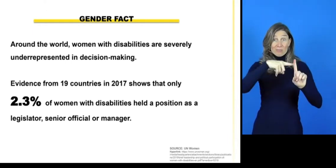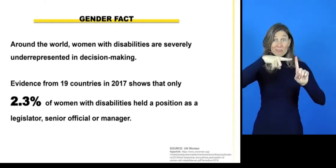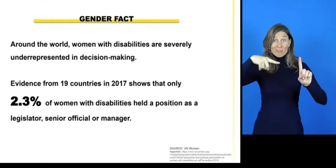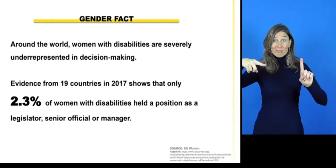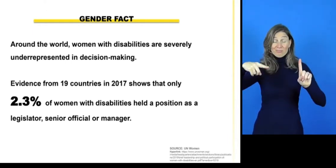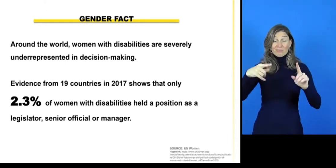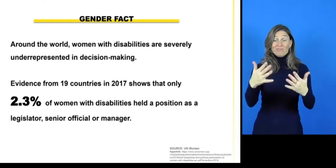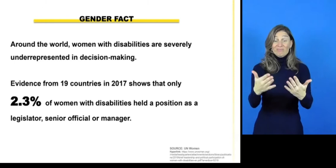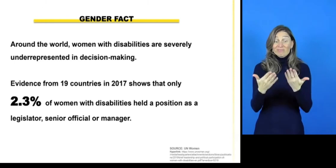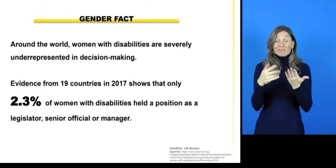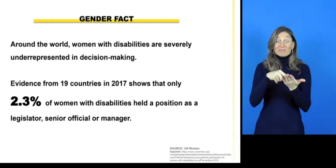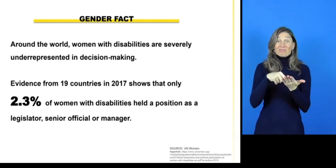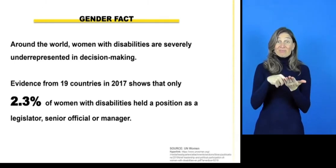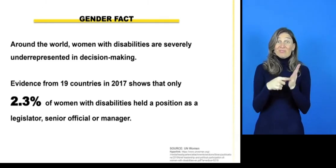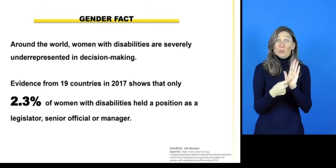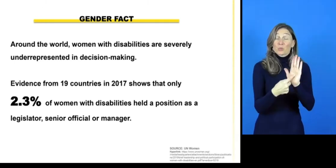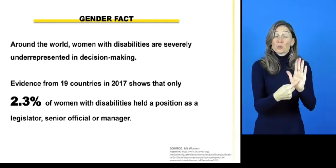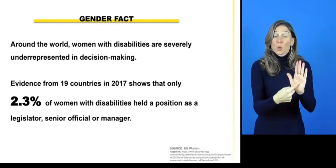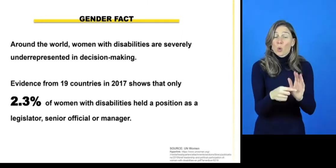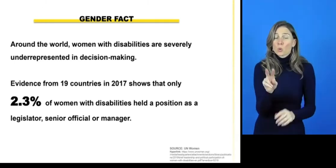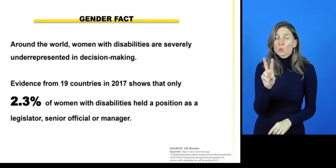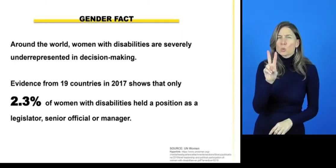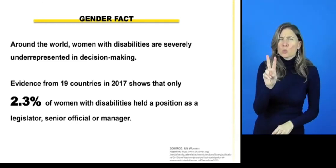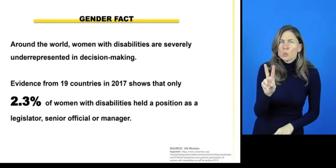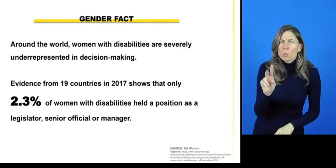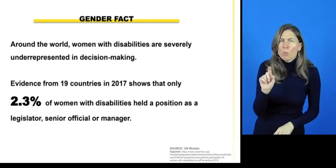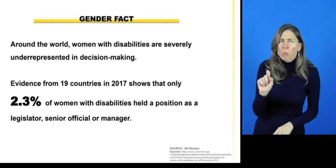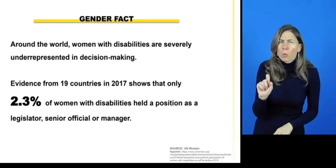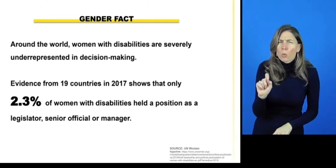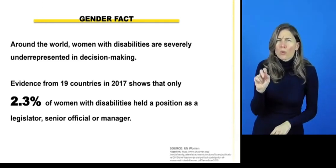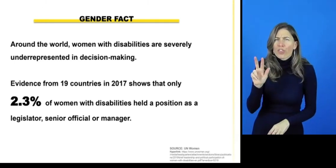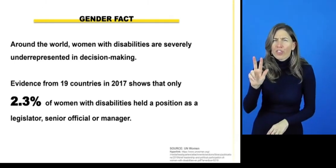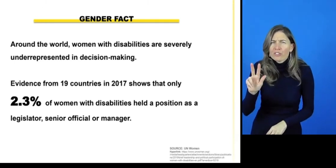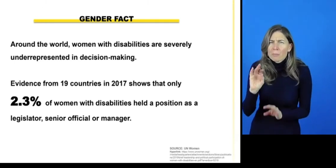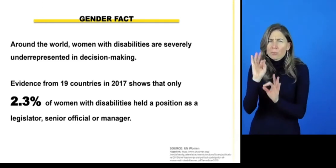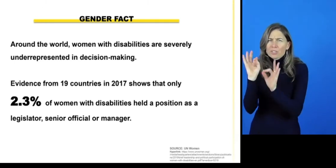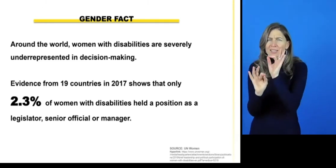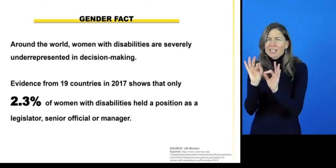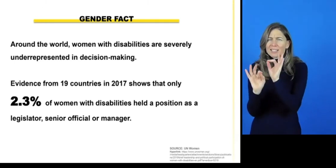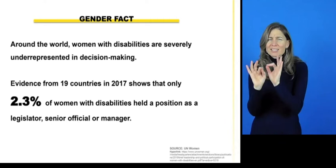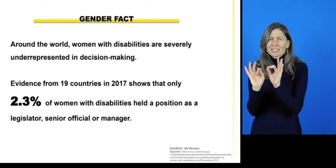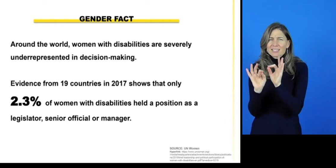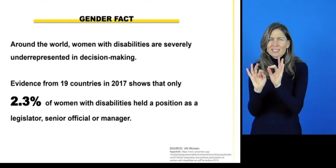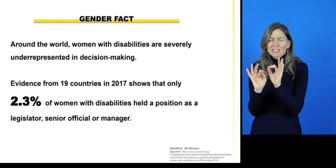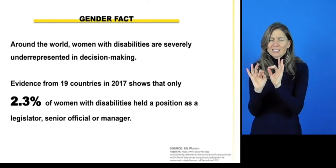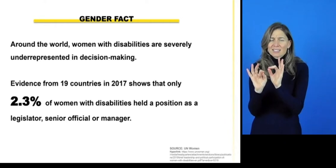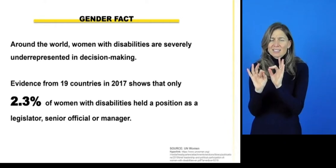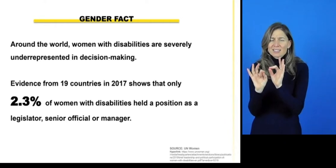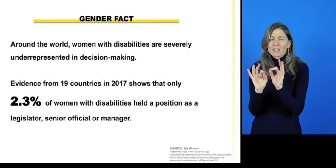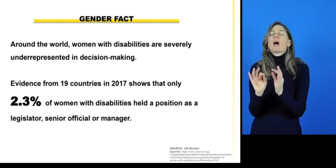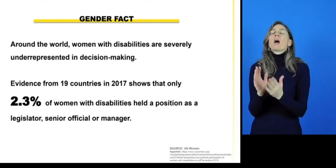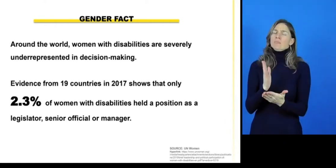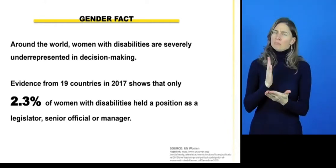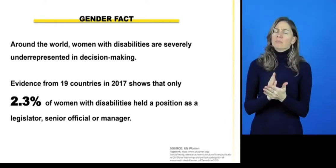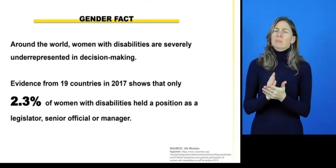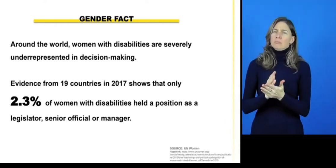only 2.3%, so which is really such a small number, really have positions as